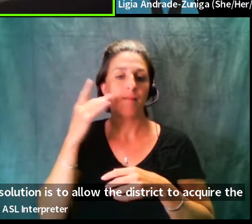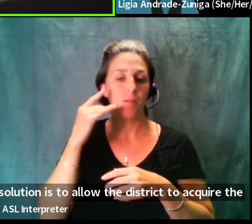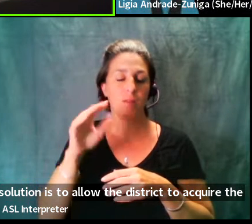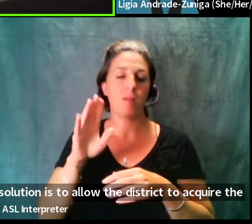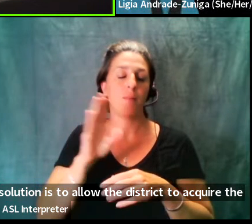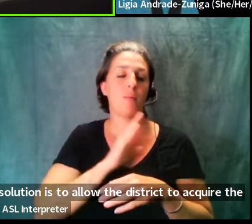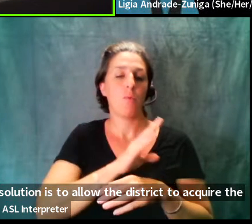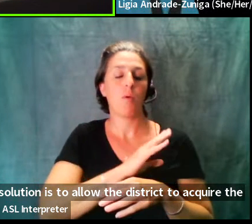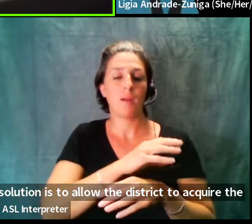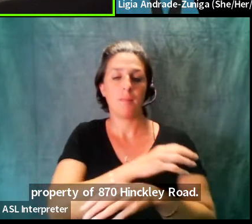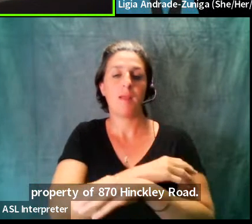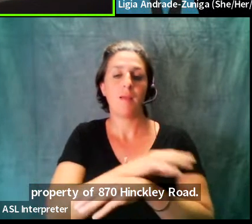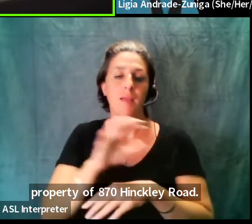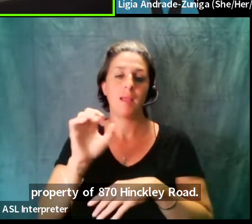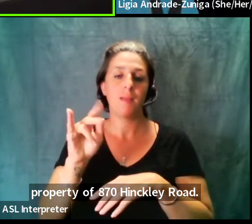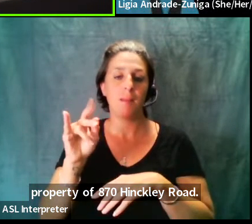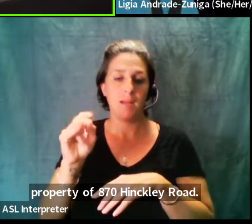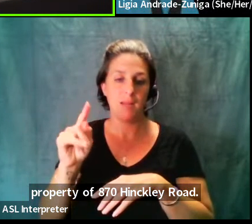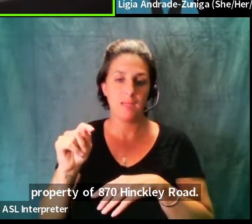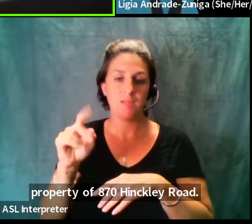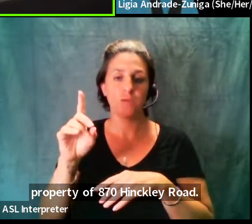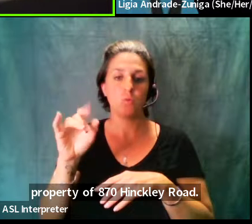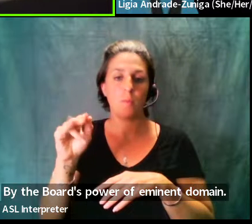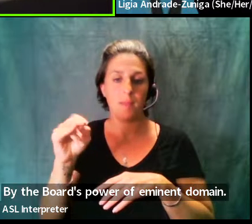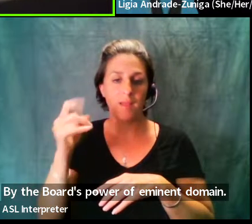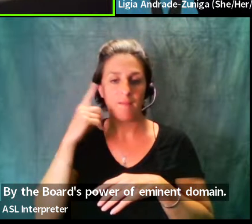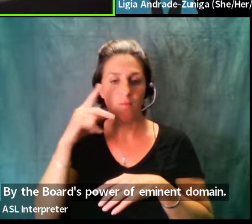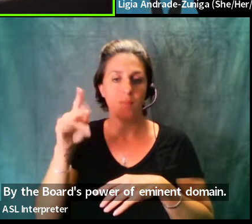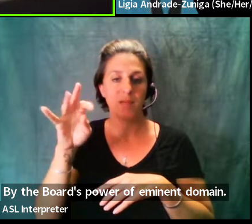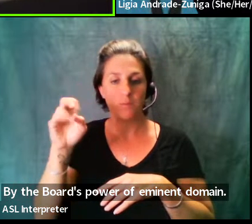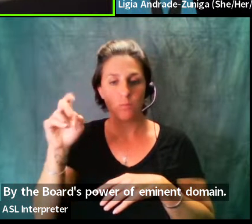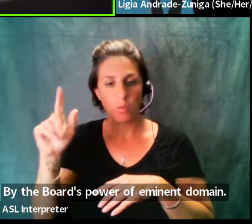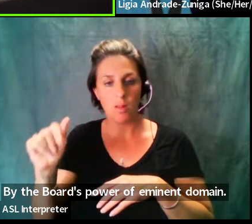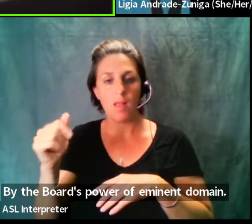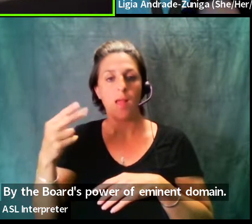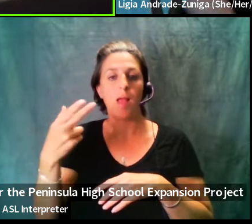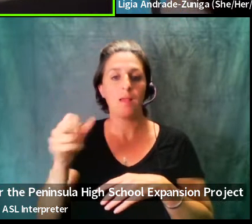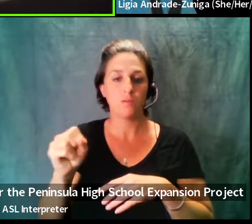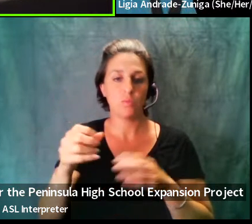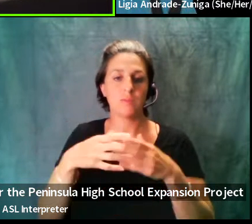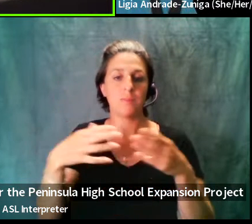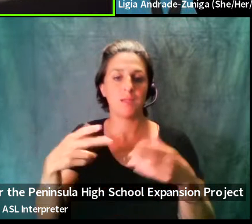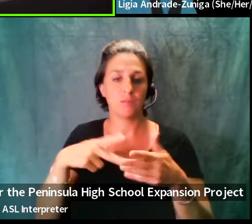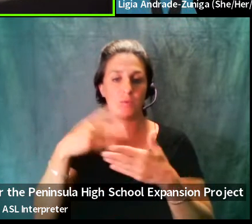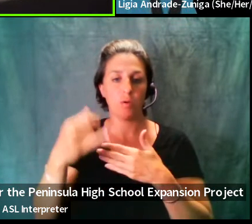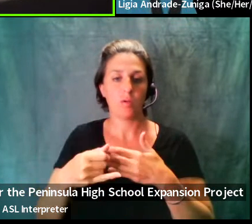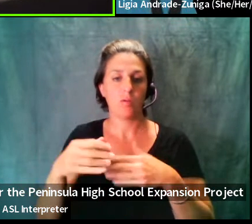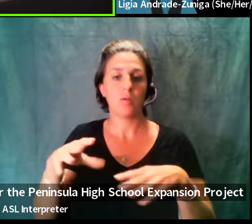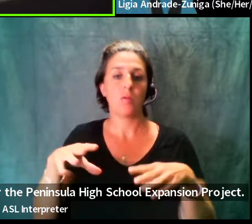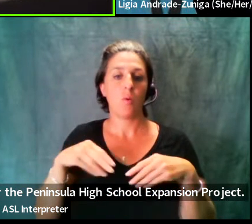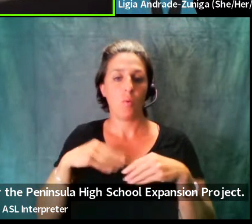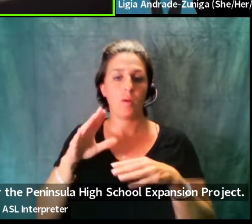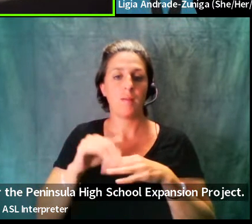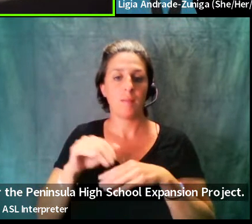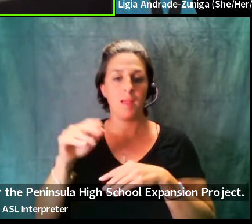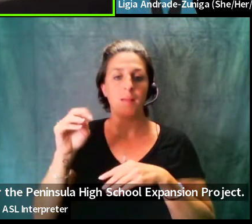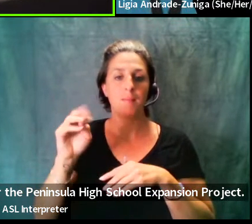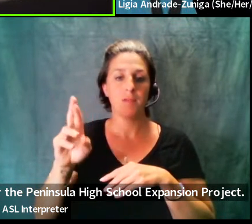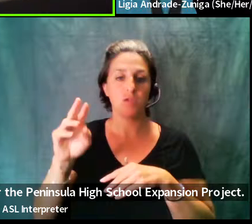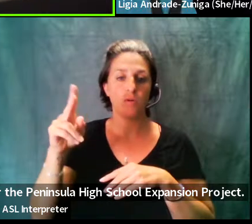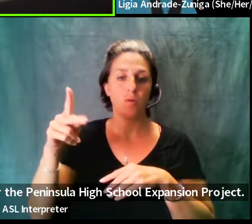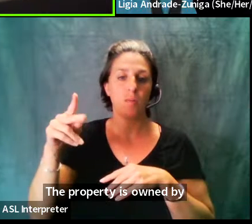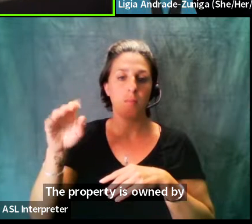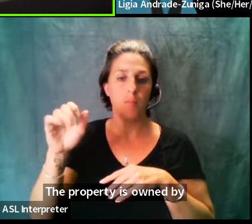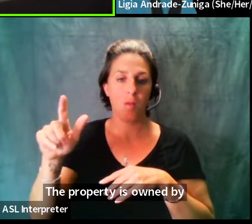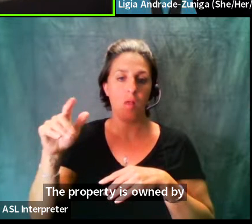of eminent domain for the Peninsula High School expansion project. The property is owned by Mr. Paul Leininger and